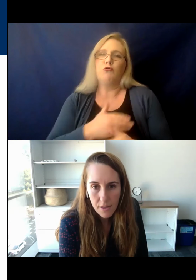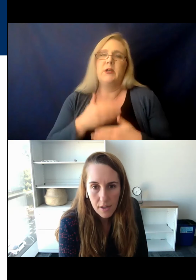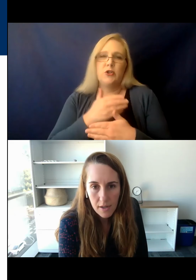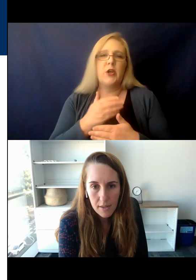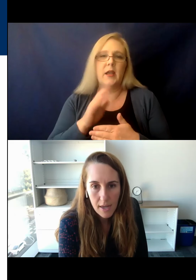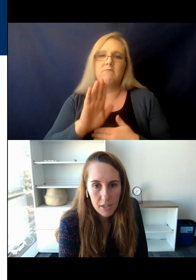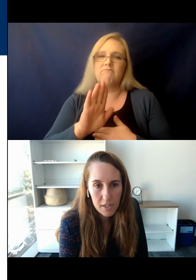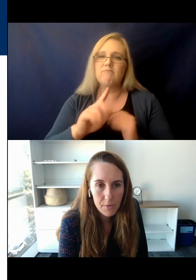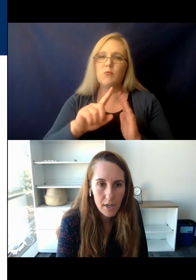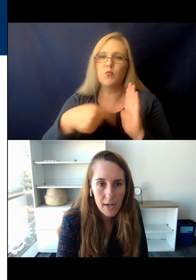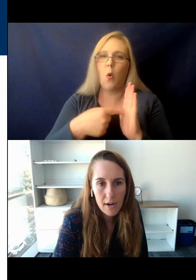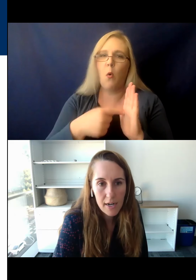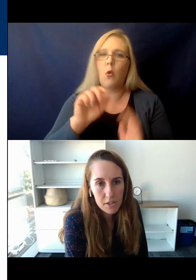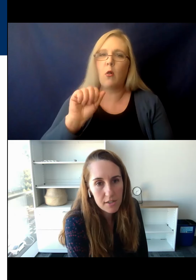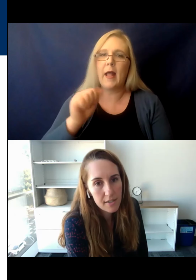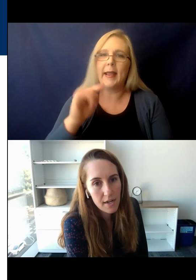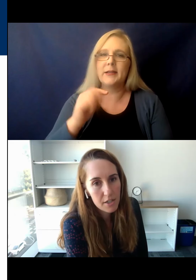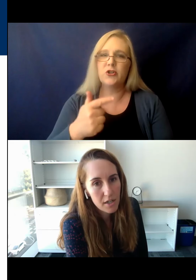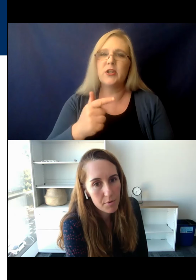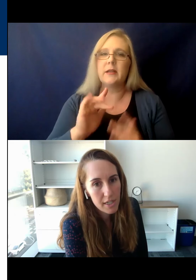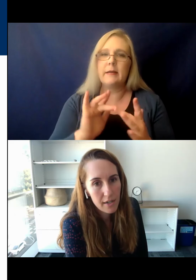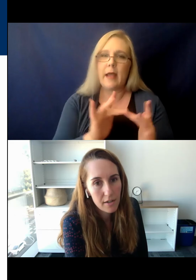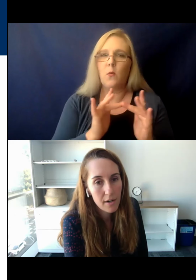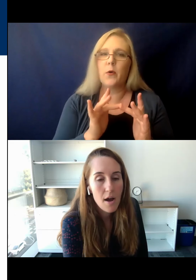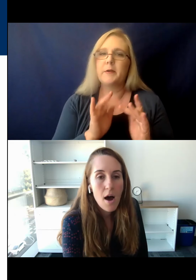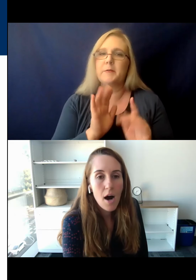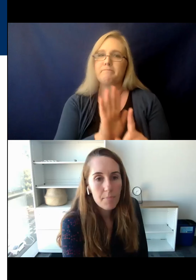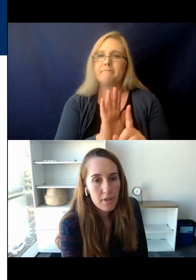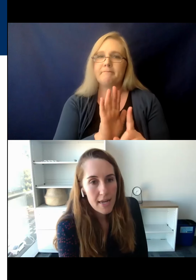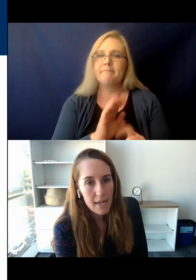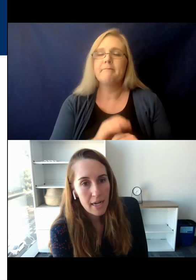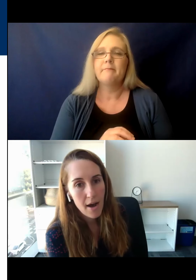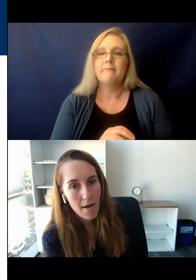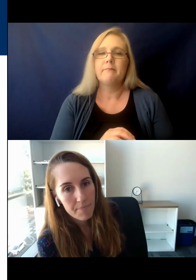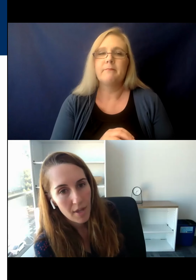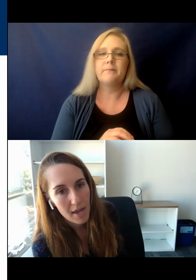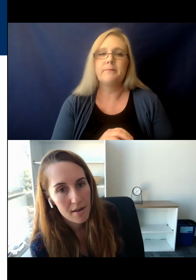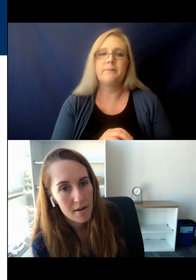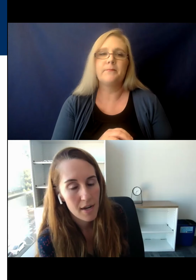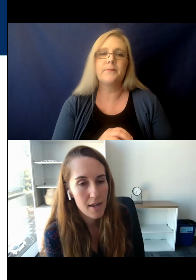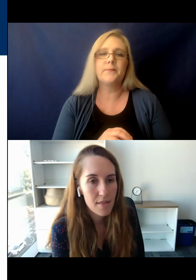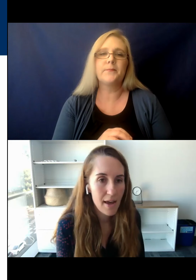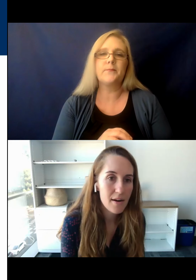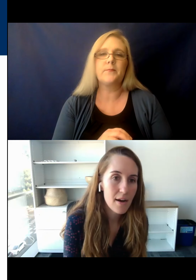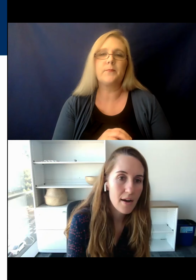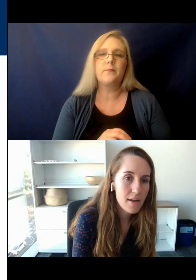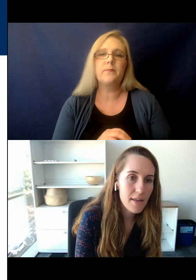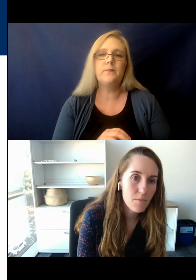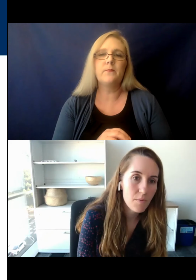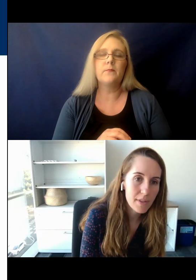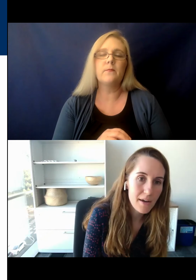that the Aging Network and area agencies on aging in particular are playing in